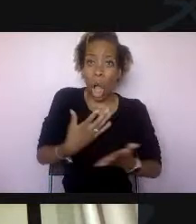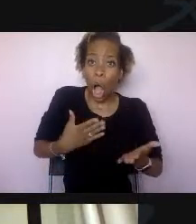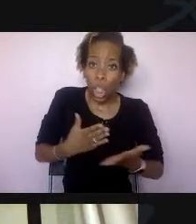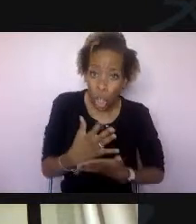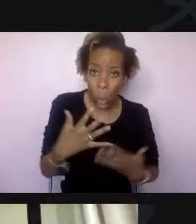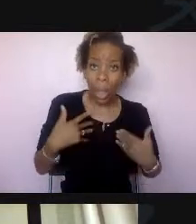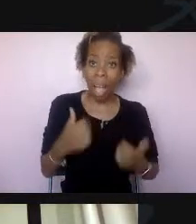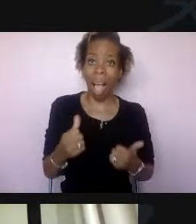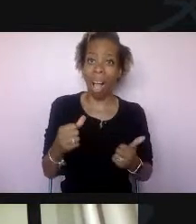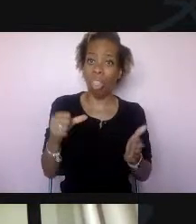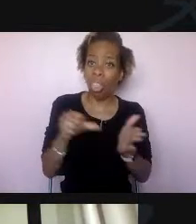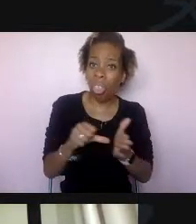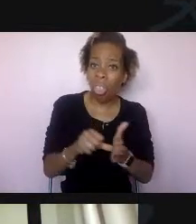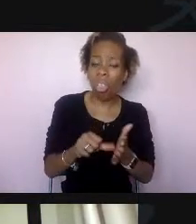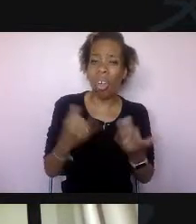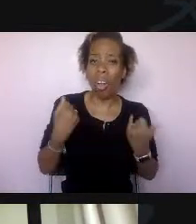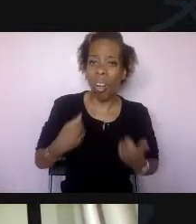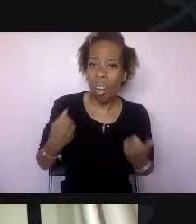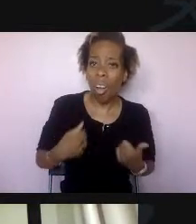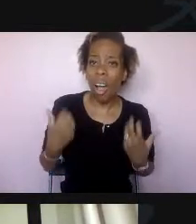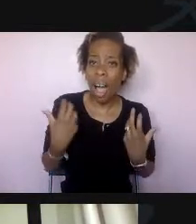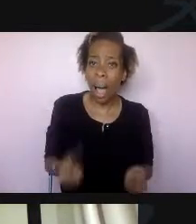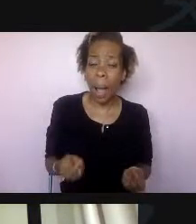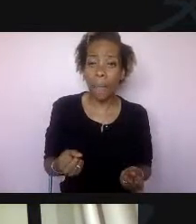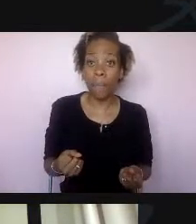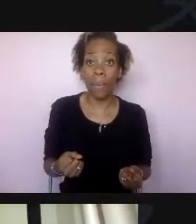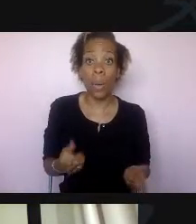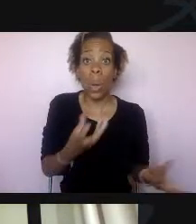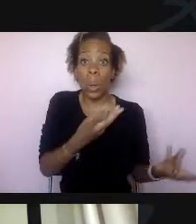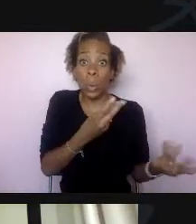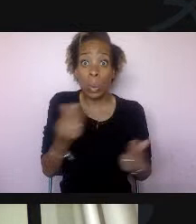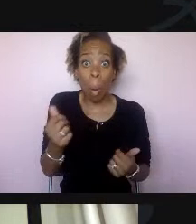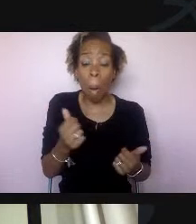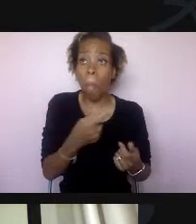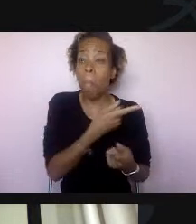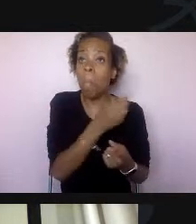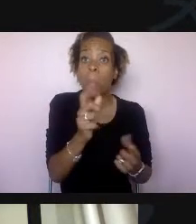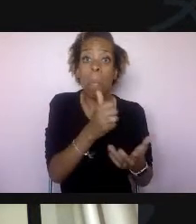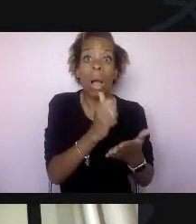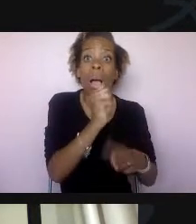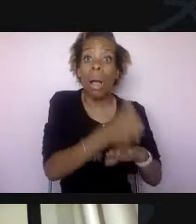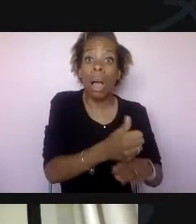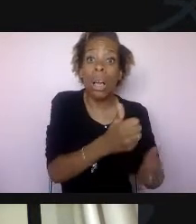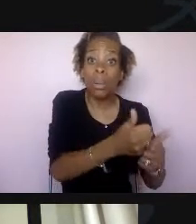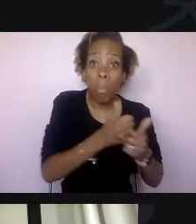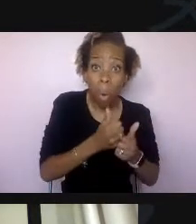because of various things which are or not in place in society.